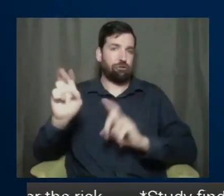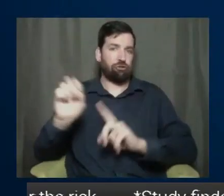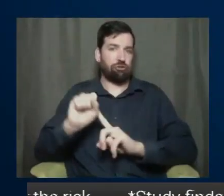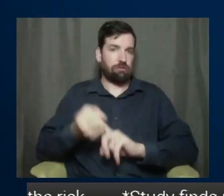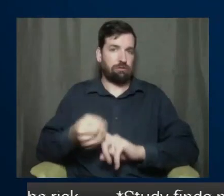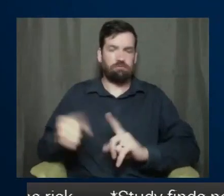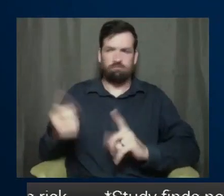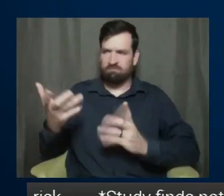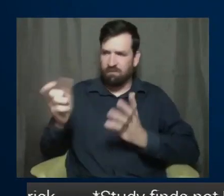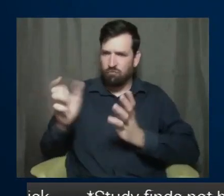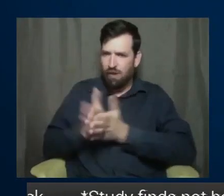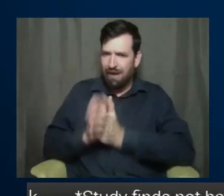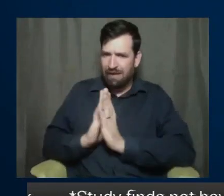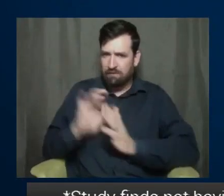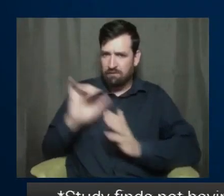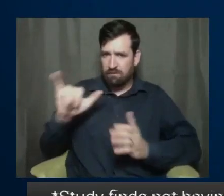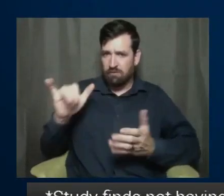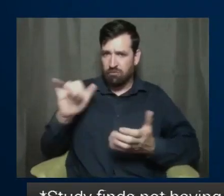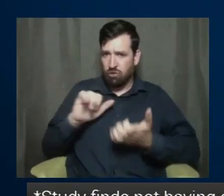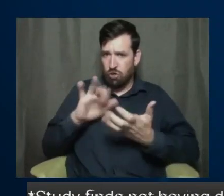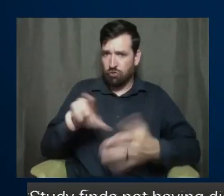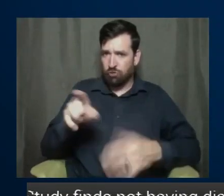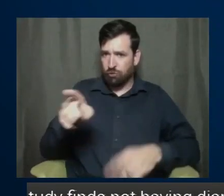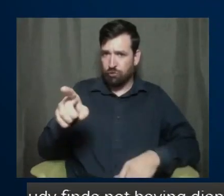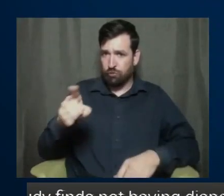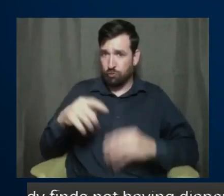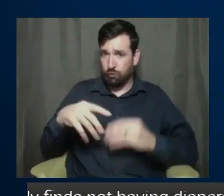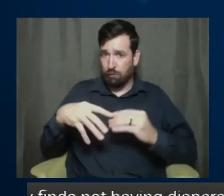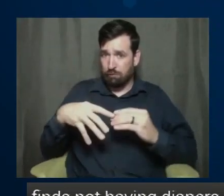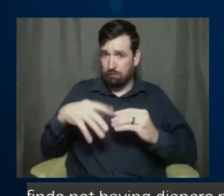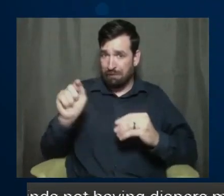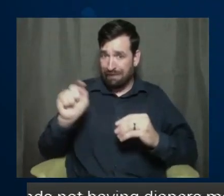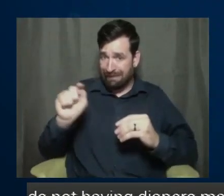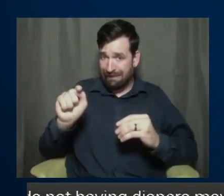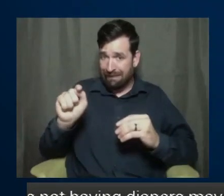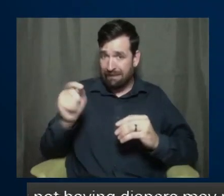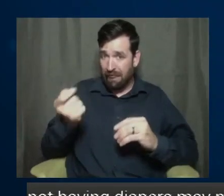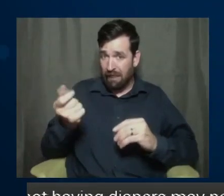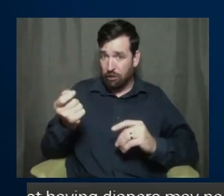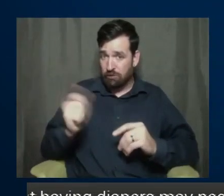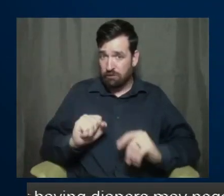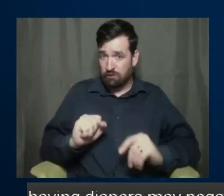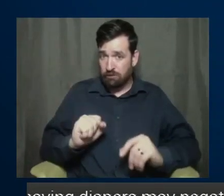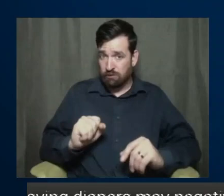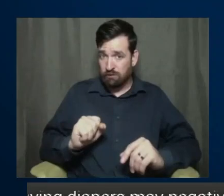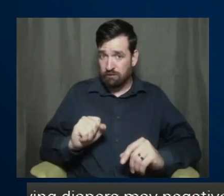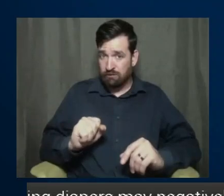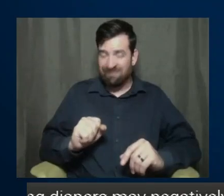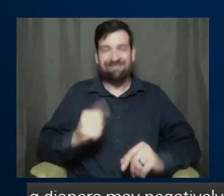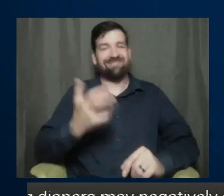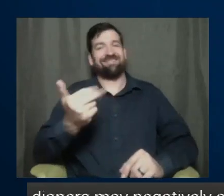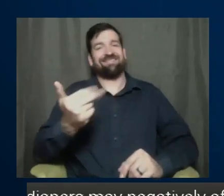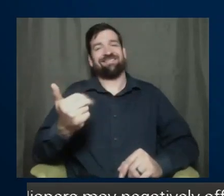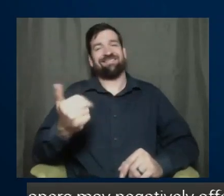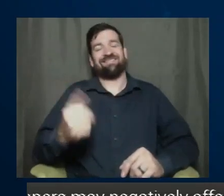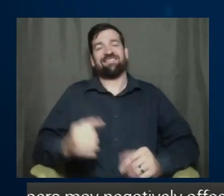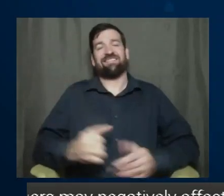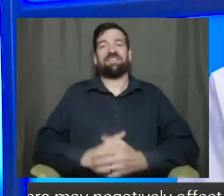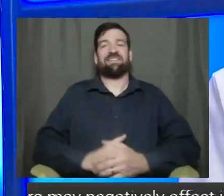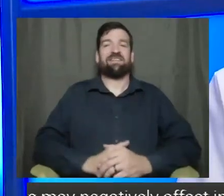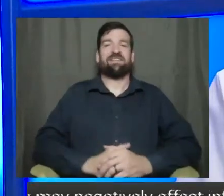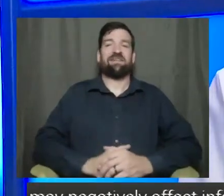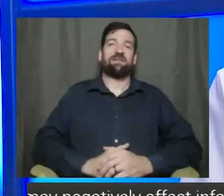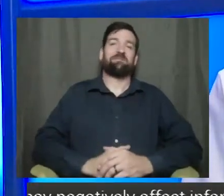what causes you to pee a little? Just say yes. it. I mean, yes. So